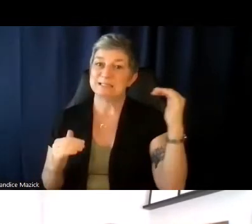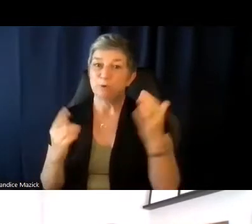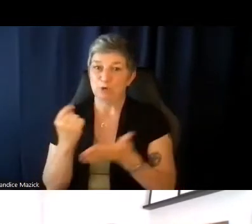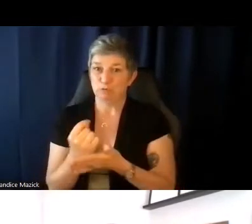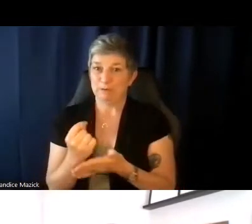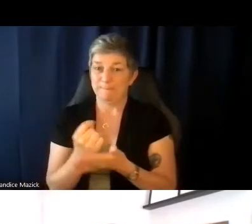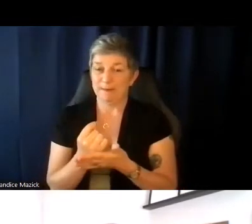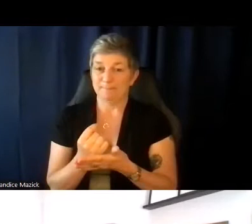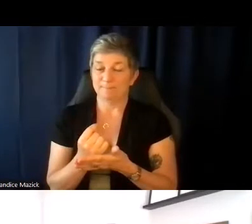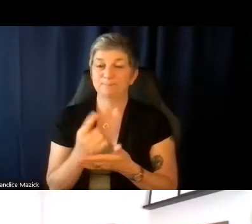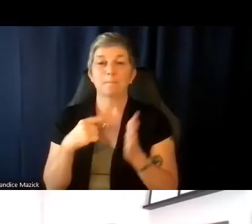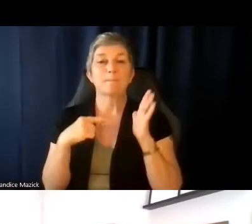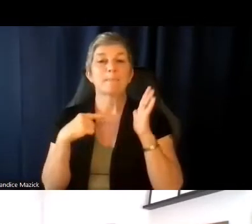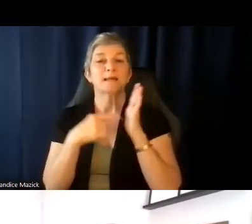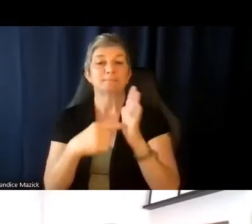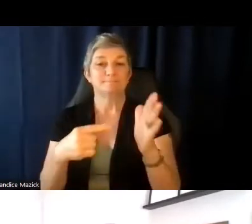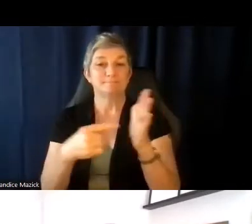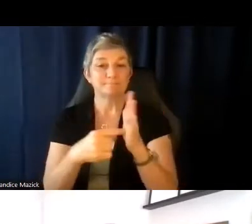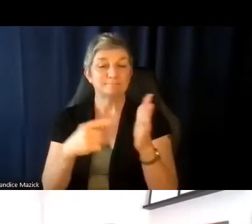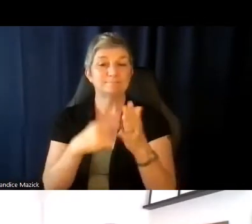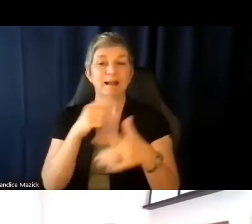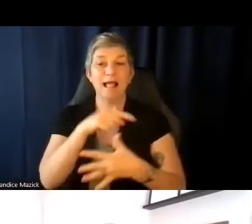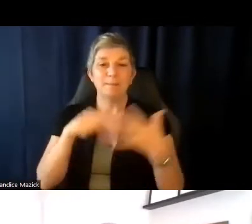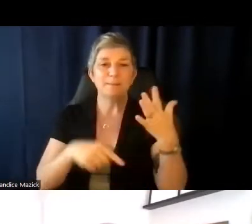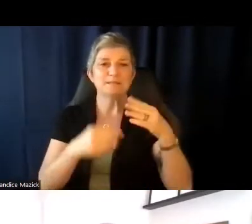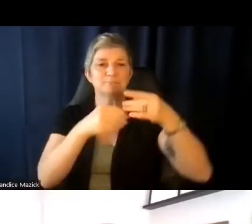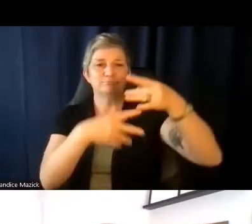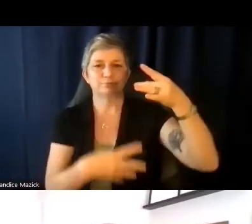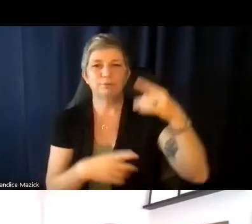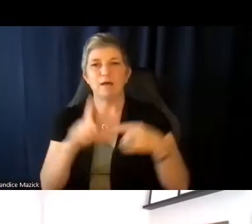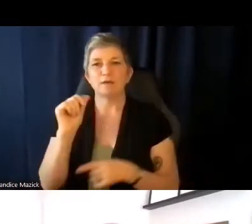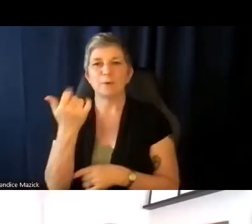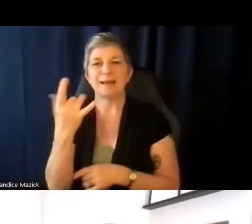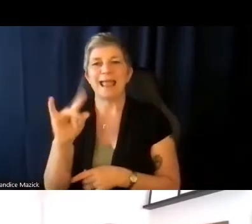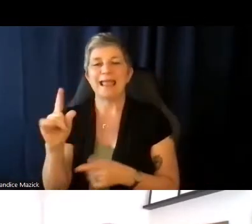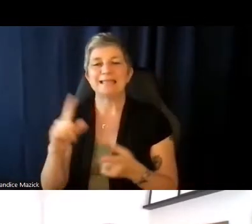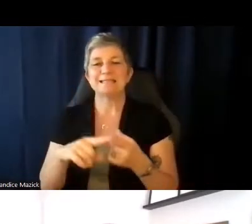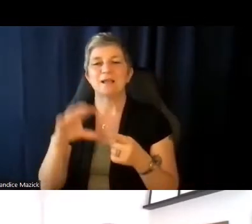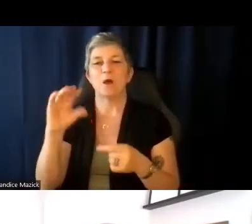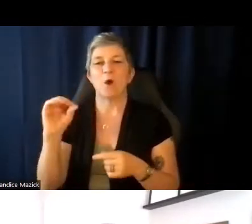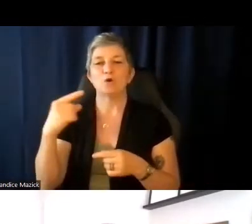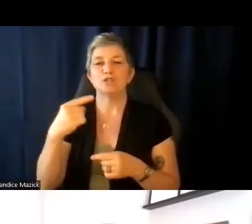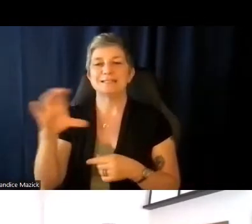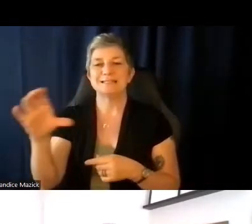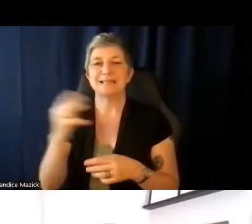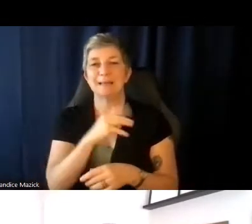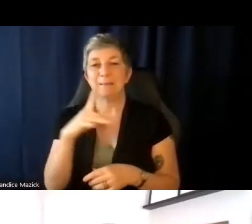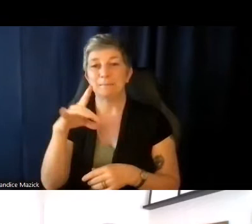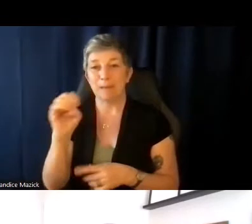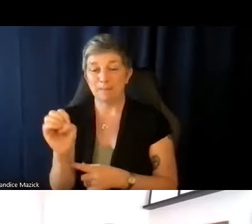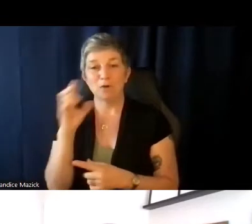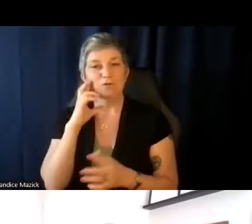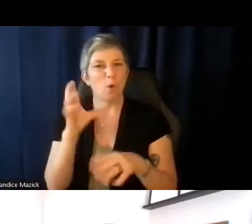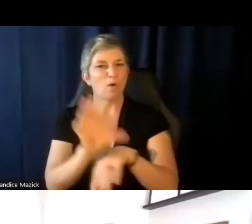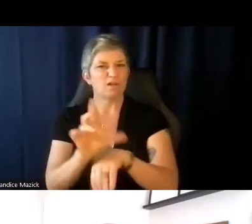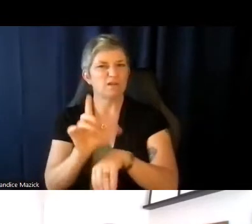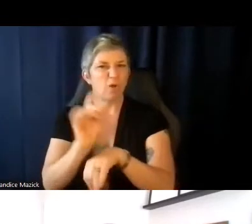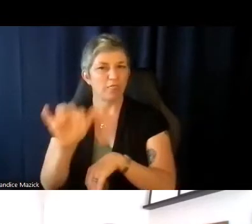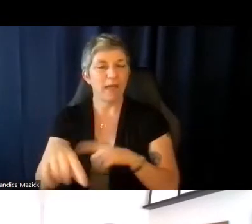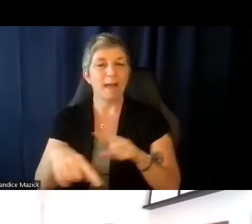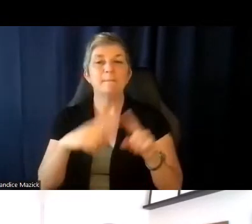And some sample prima facie elements are listed on the 2018 OGC memo, so please consult that. But just know